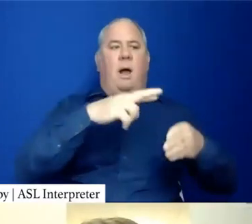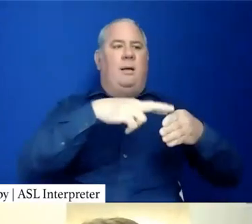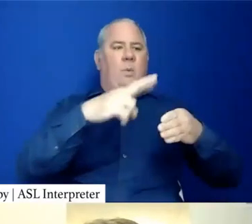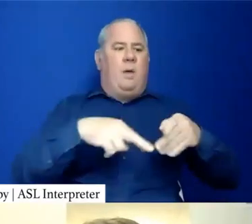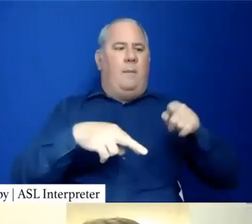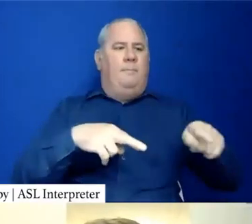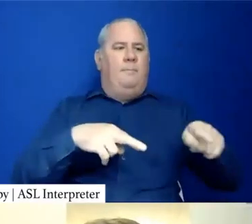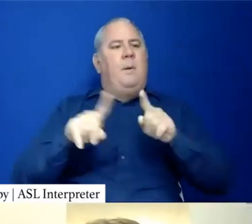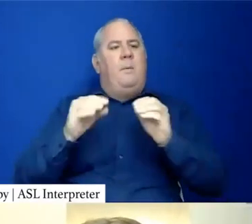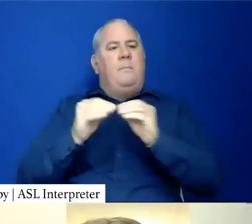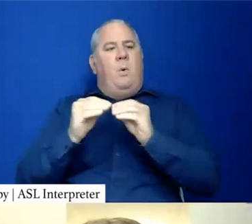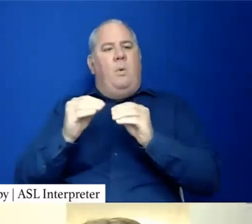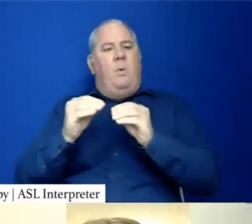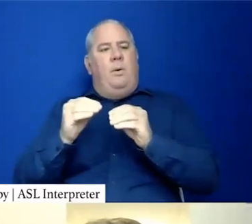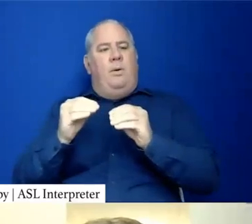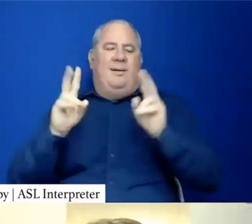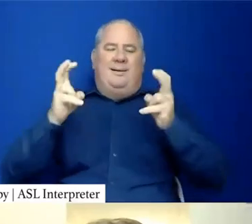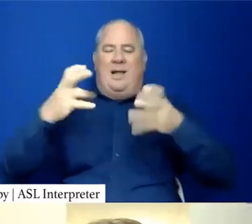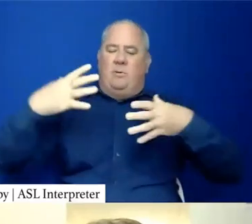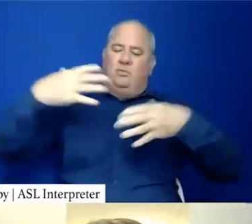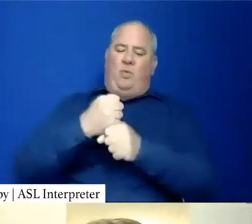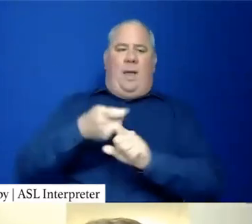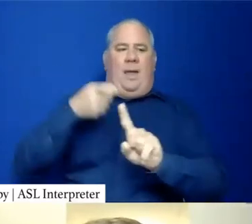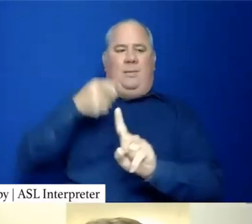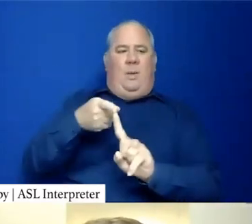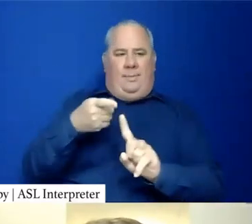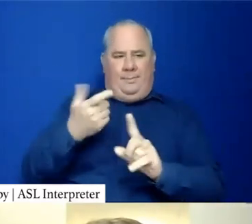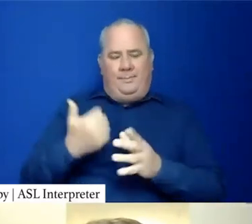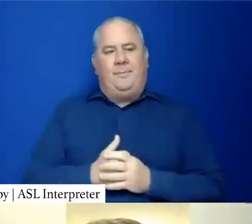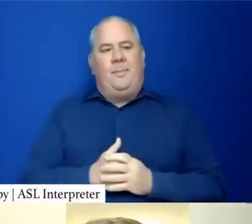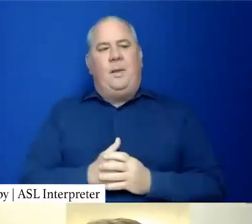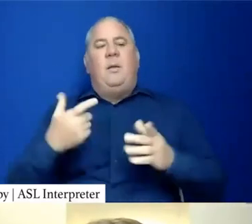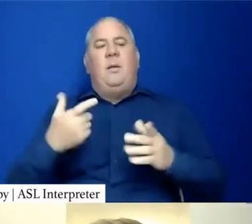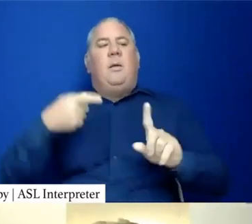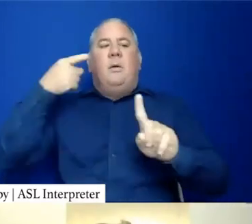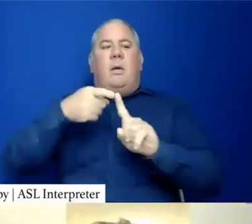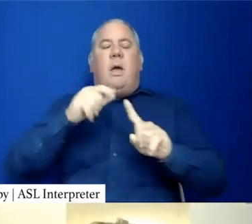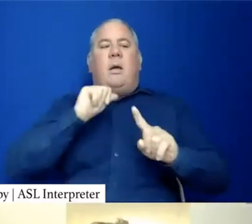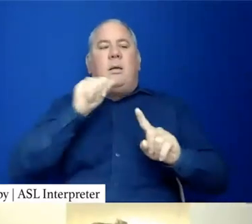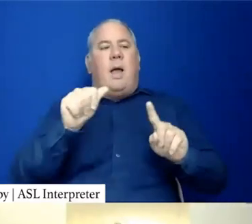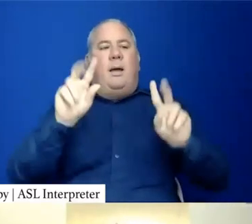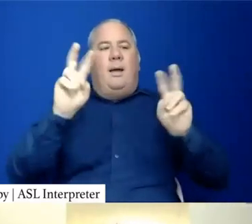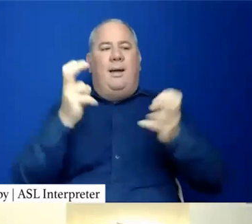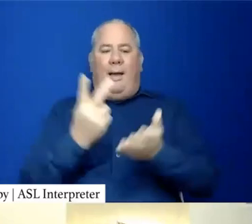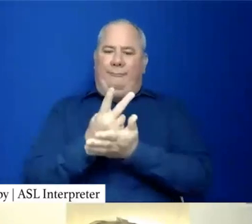our office at least. And particularly not a failed health outcome.